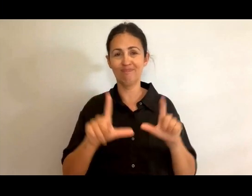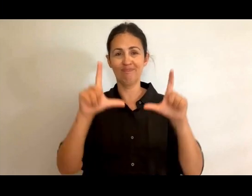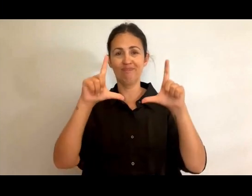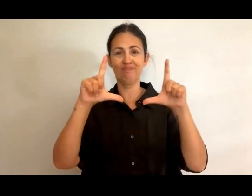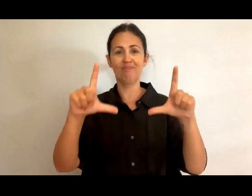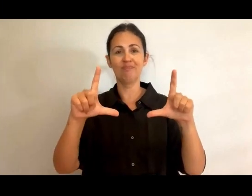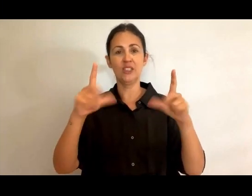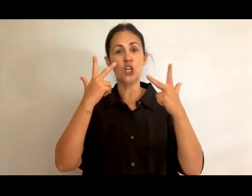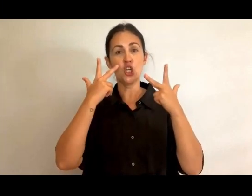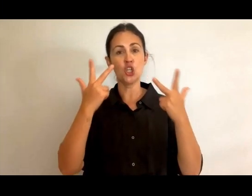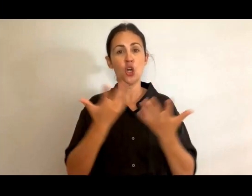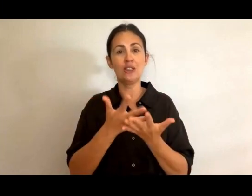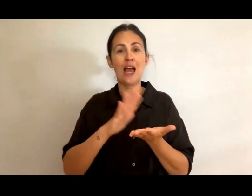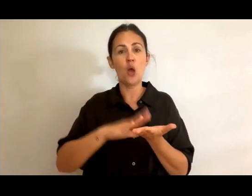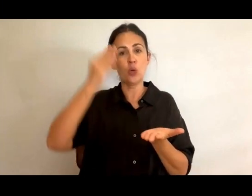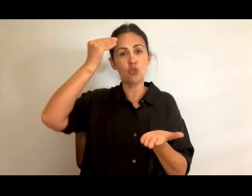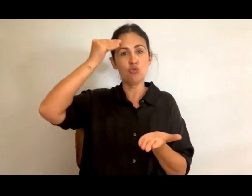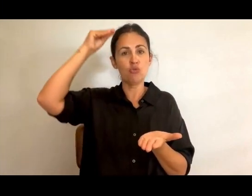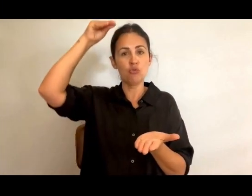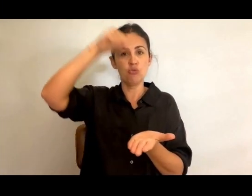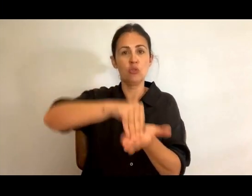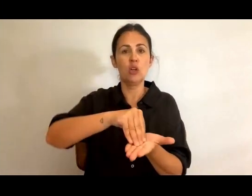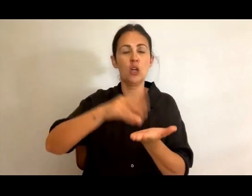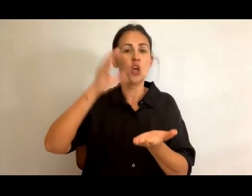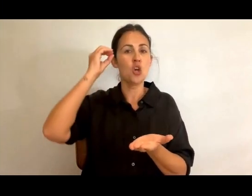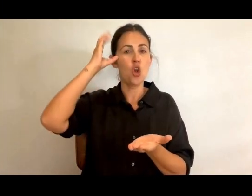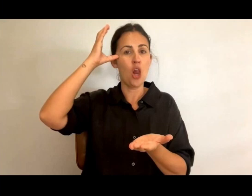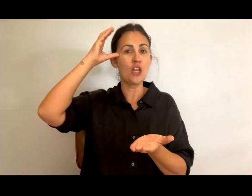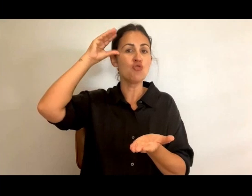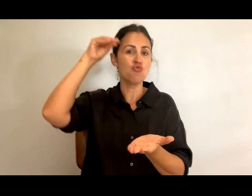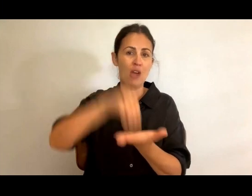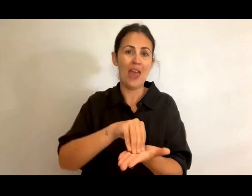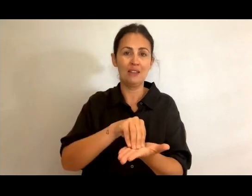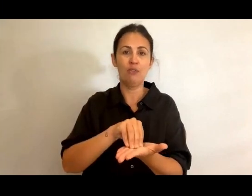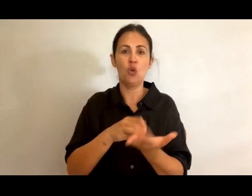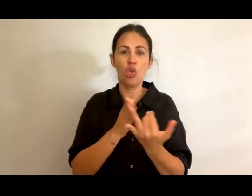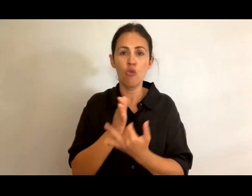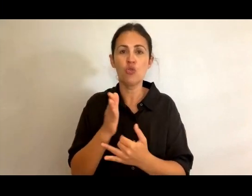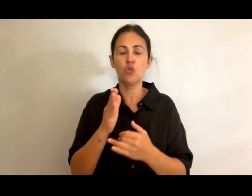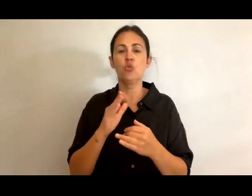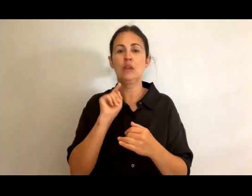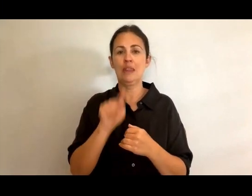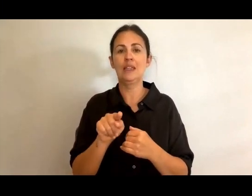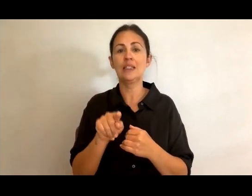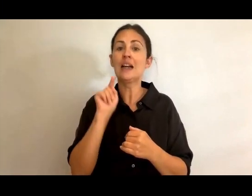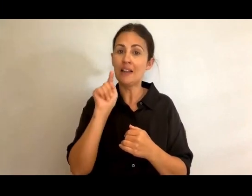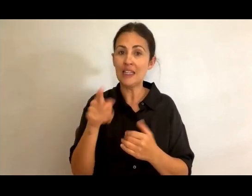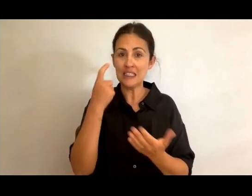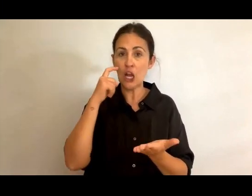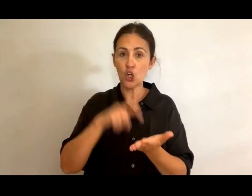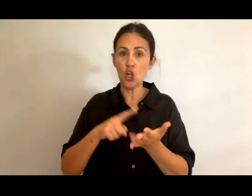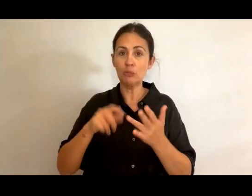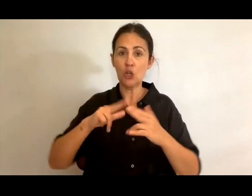oral communication. So the idea is now that acknowledgement of country has all those symbols in it, and the